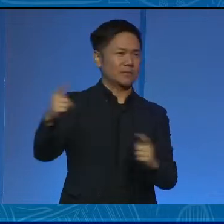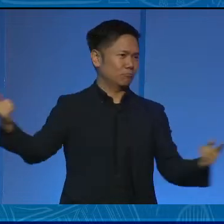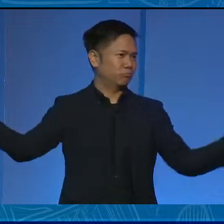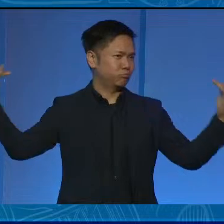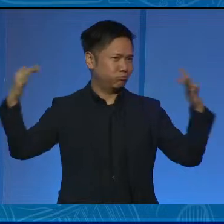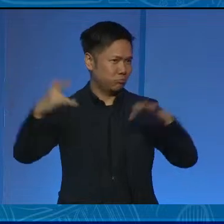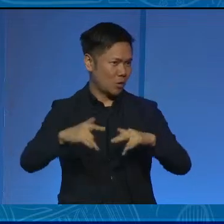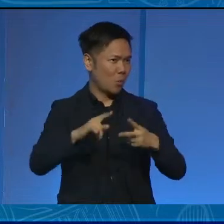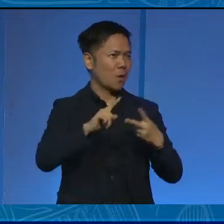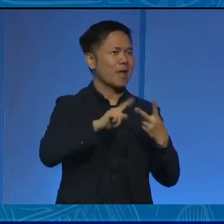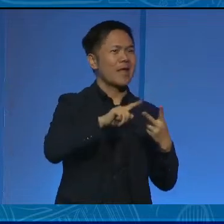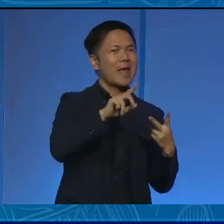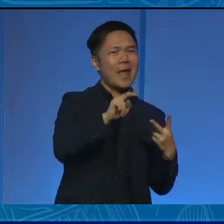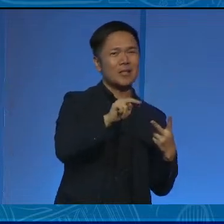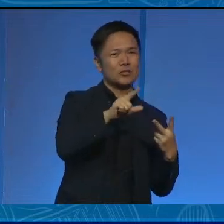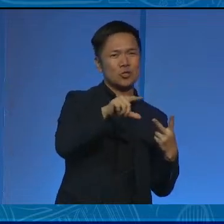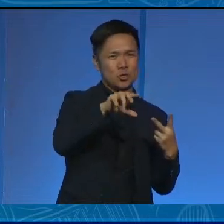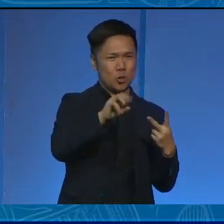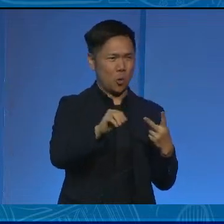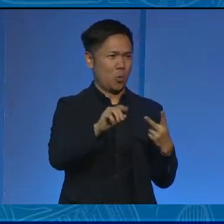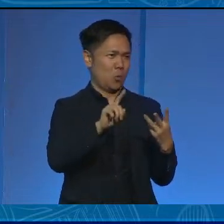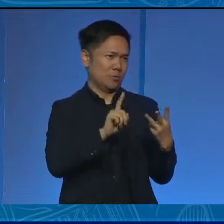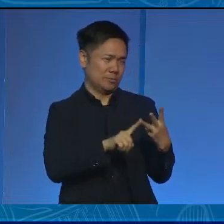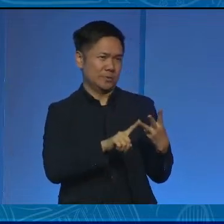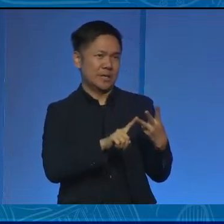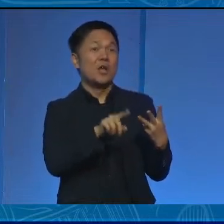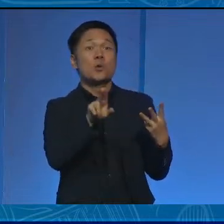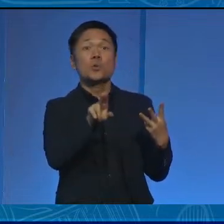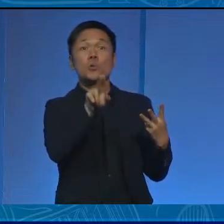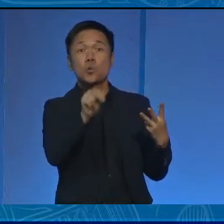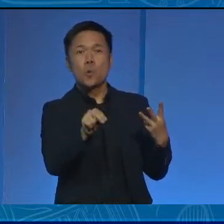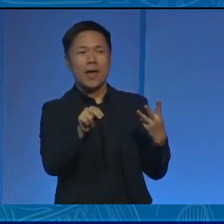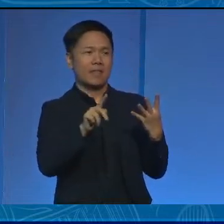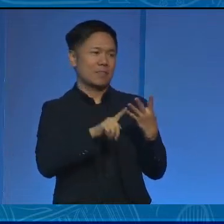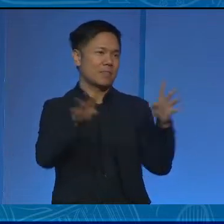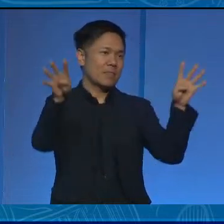NGOs, intergovernmental organizations like the UN and ASEAN,